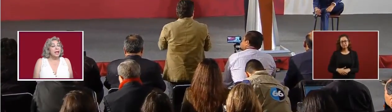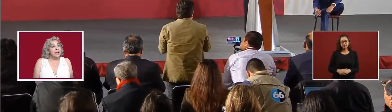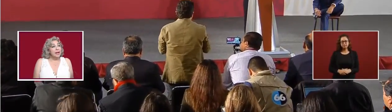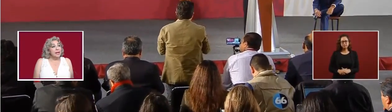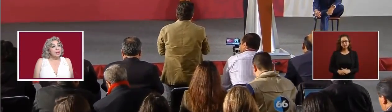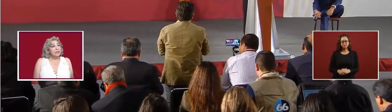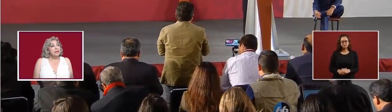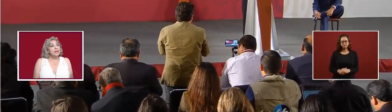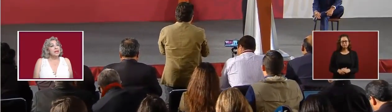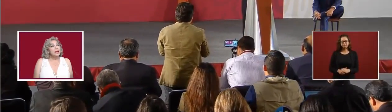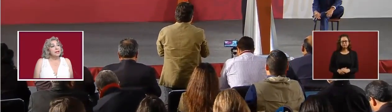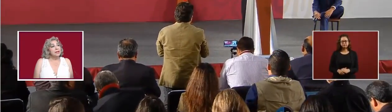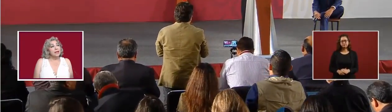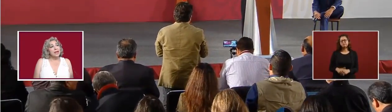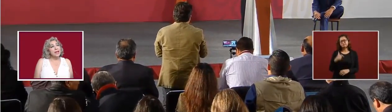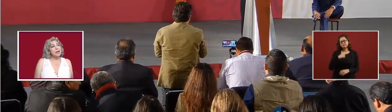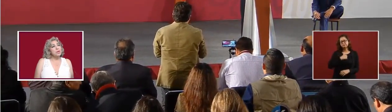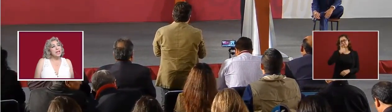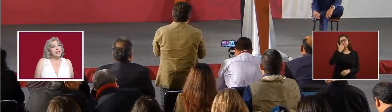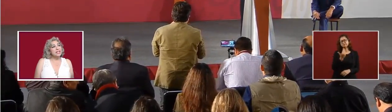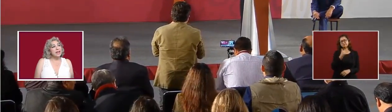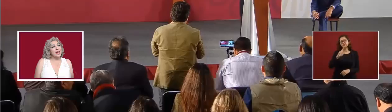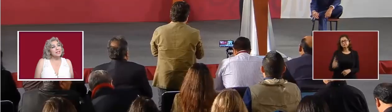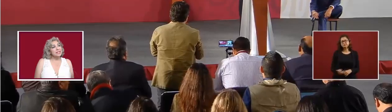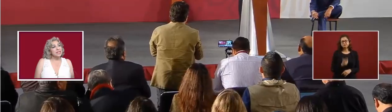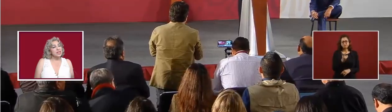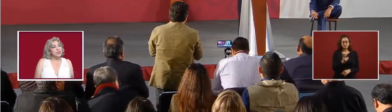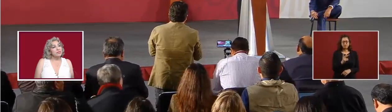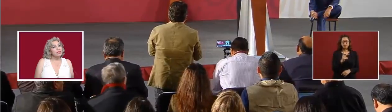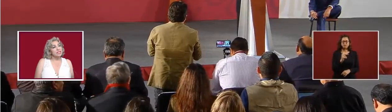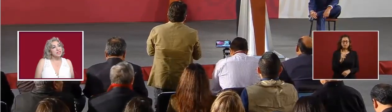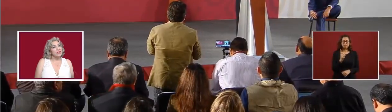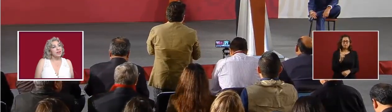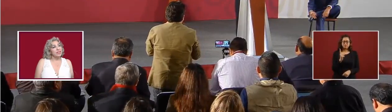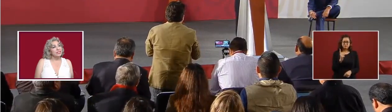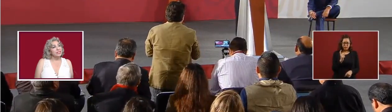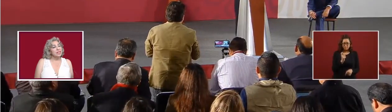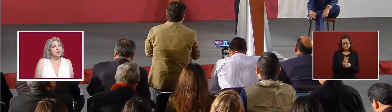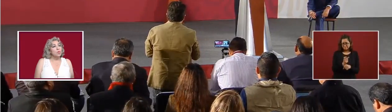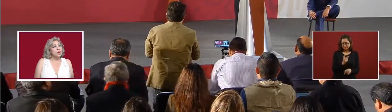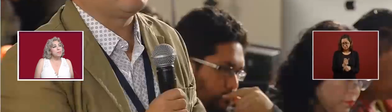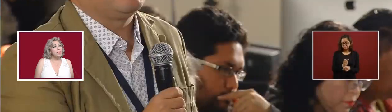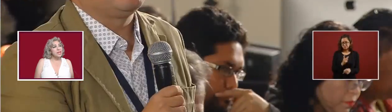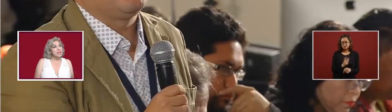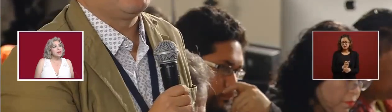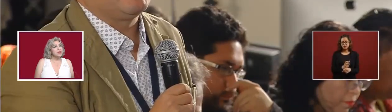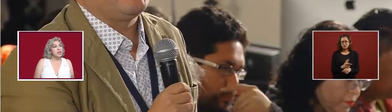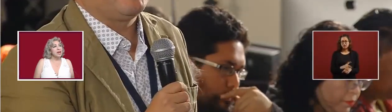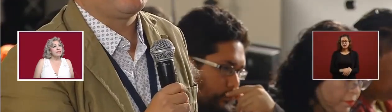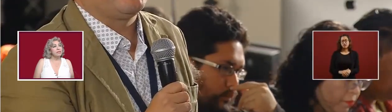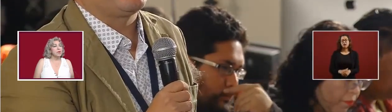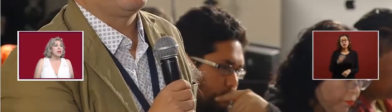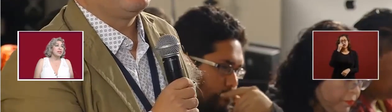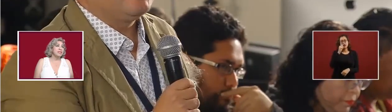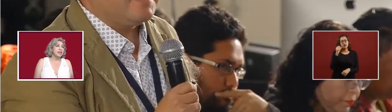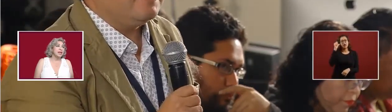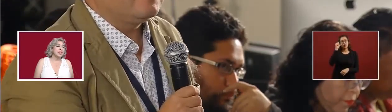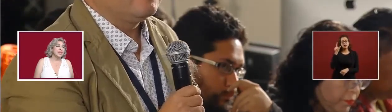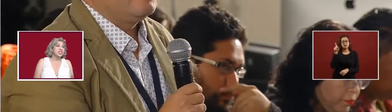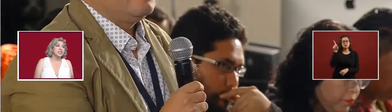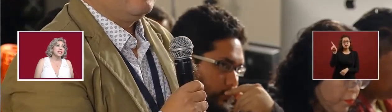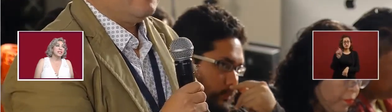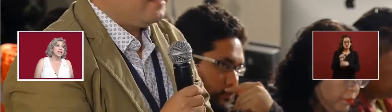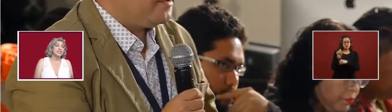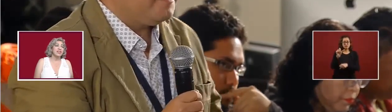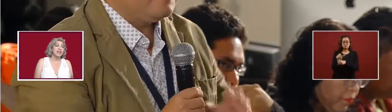And I would like to ask you, first of all, what opinion do you have regarding the